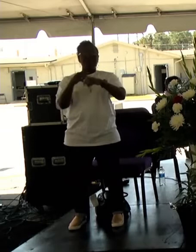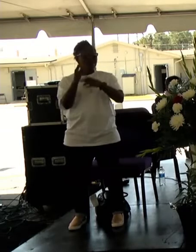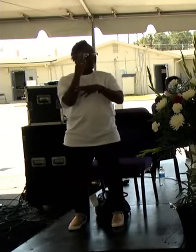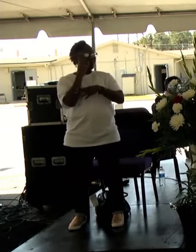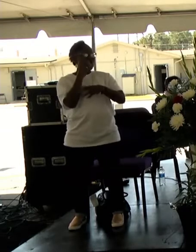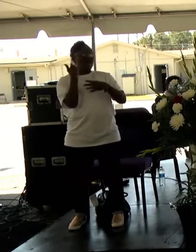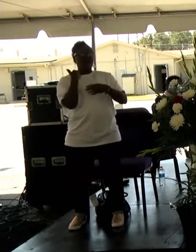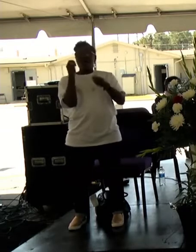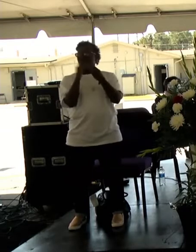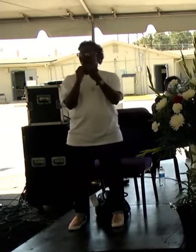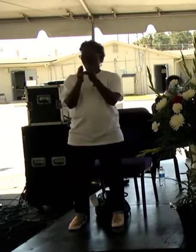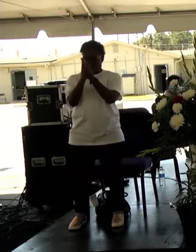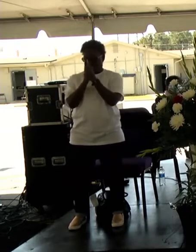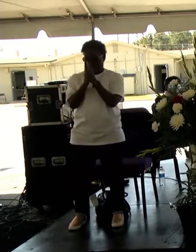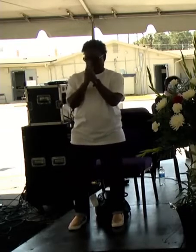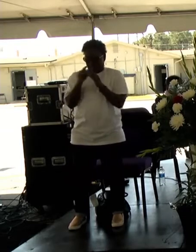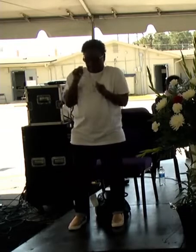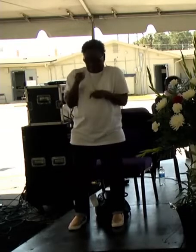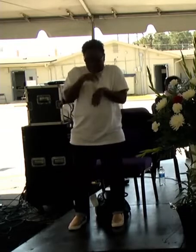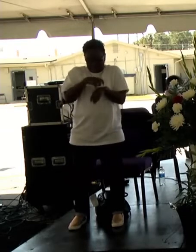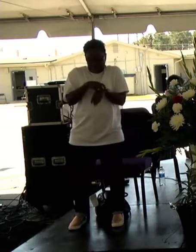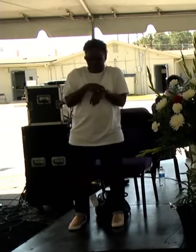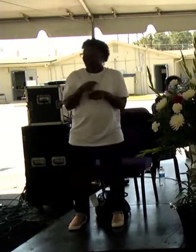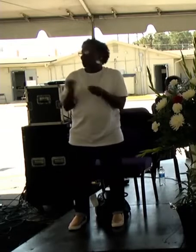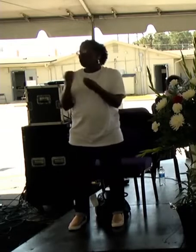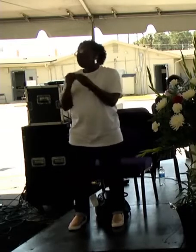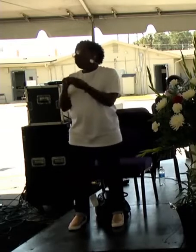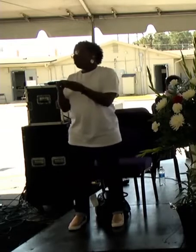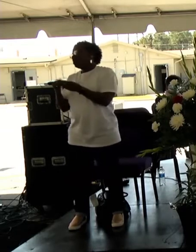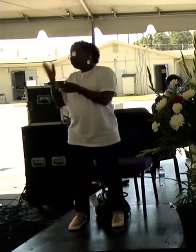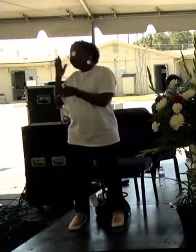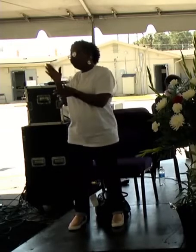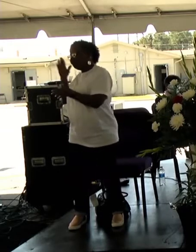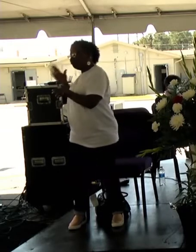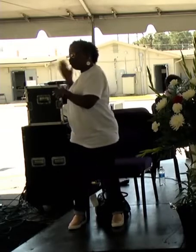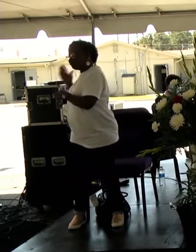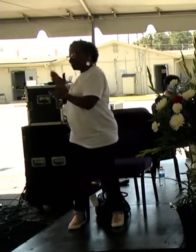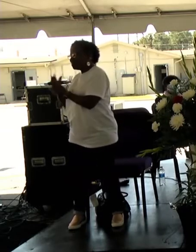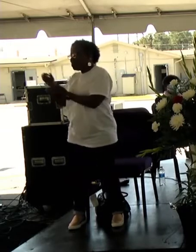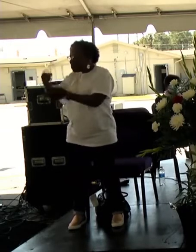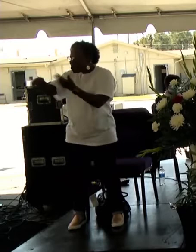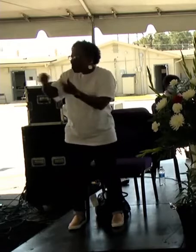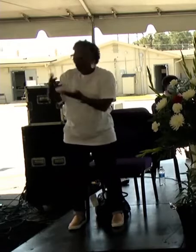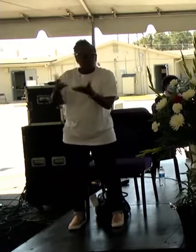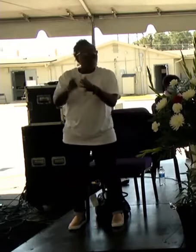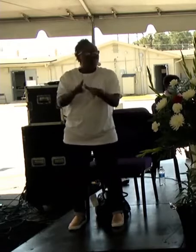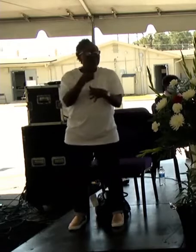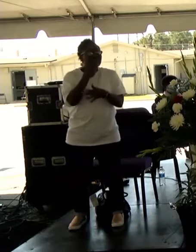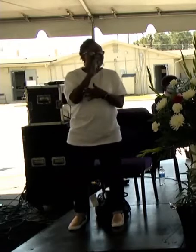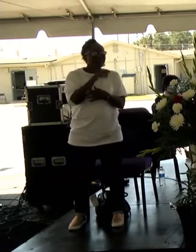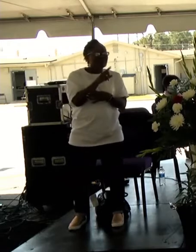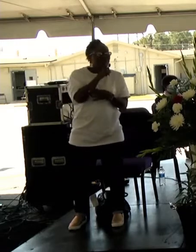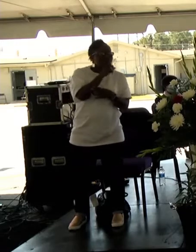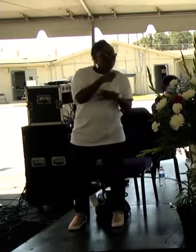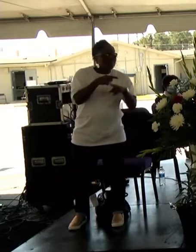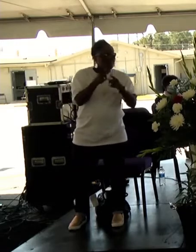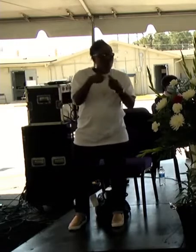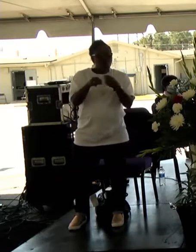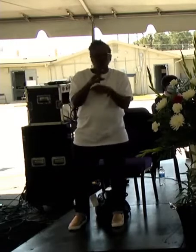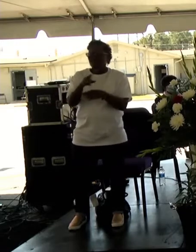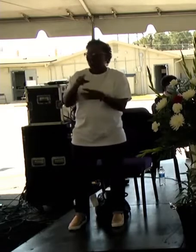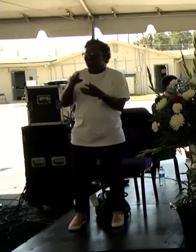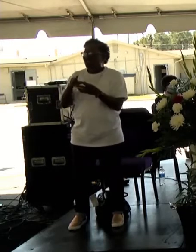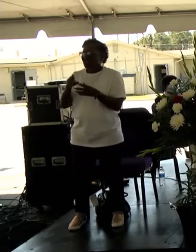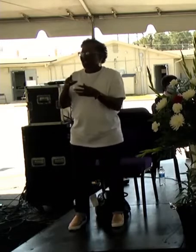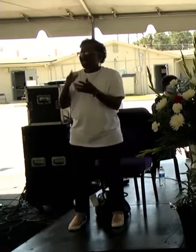praying during COVID-19 than any other time. See, some of y'all don't want to admit that. Because what he's allowed us to do is see, when you start coughing,